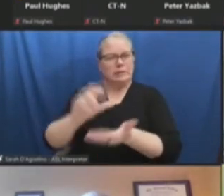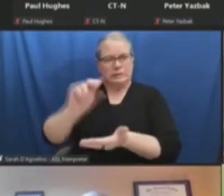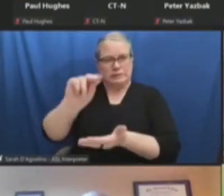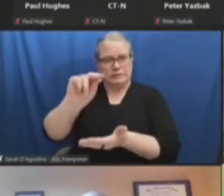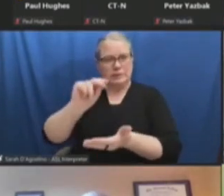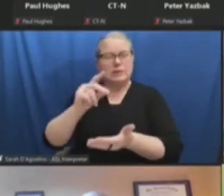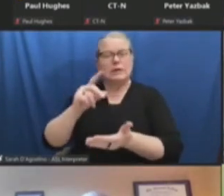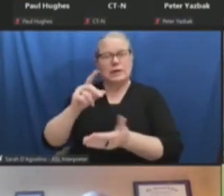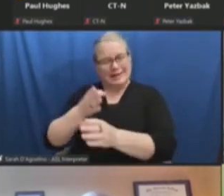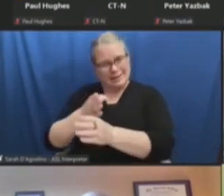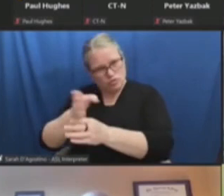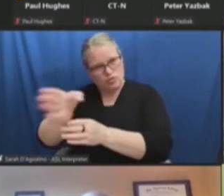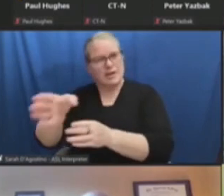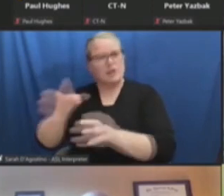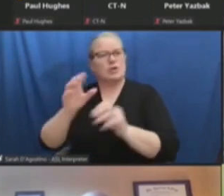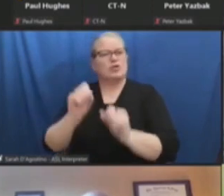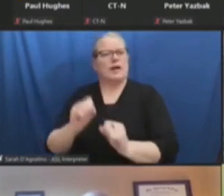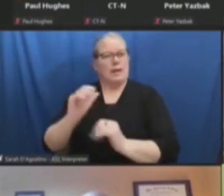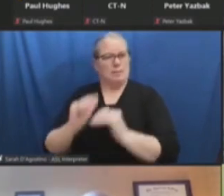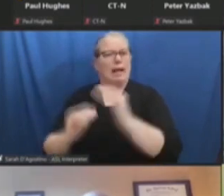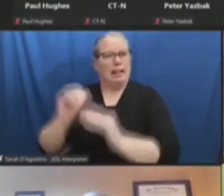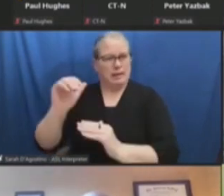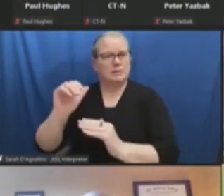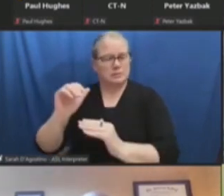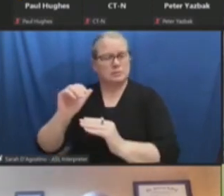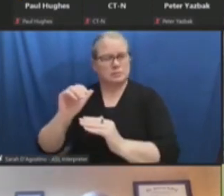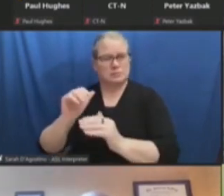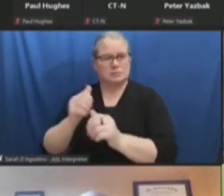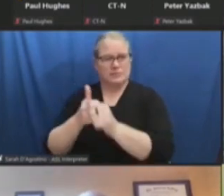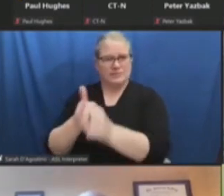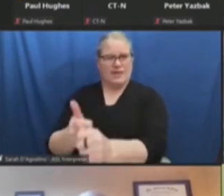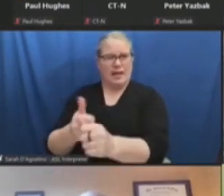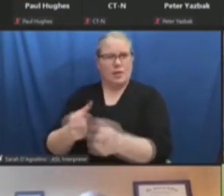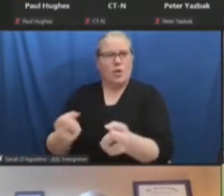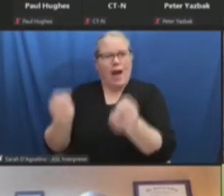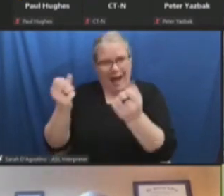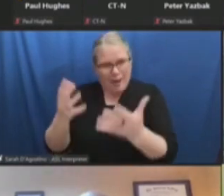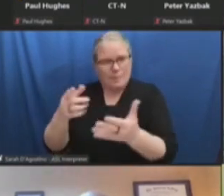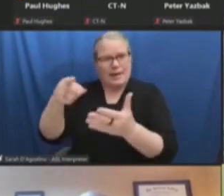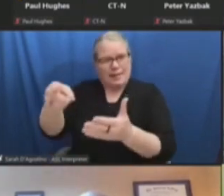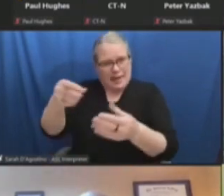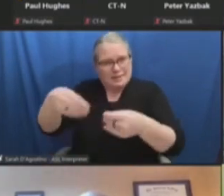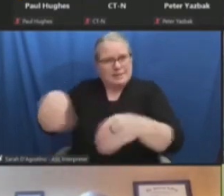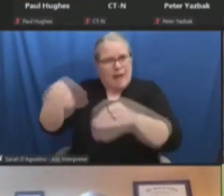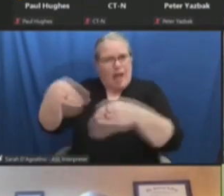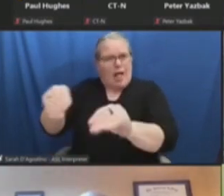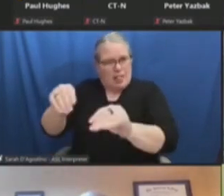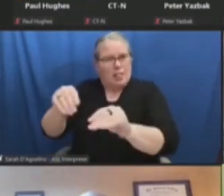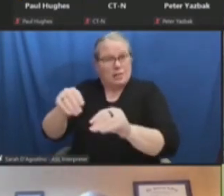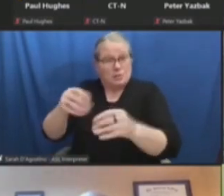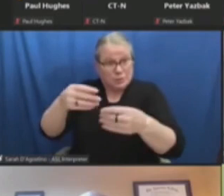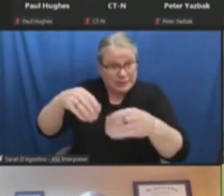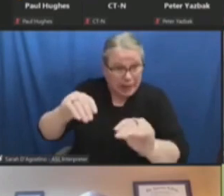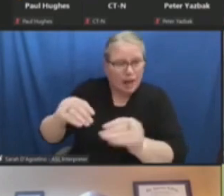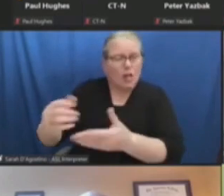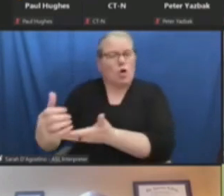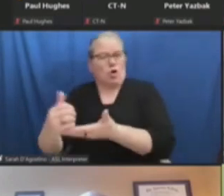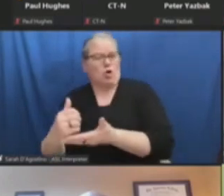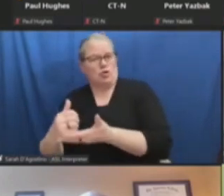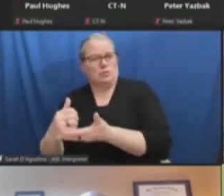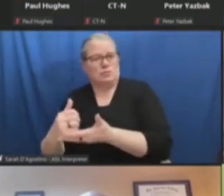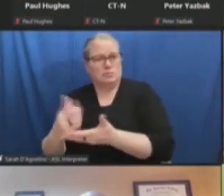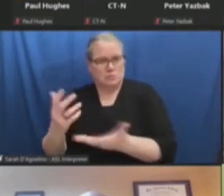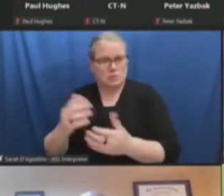they can build on, and it's based on the amount of policies that they sell. So to ensure their success,